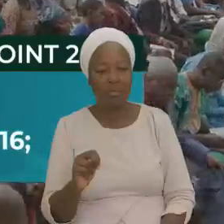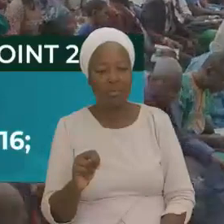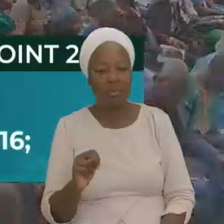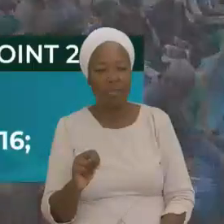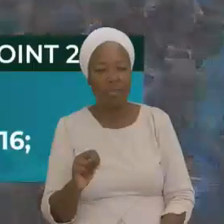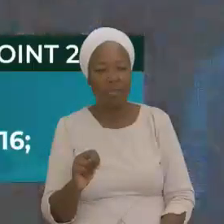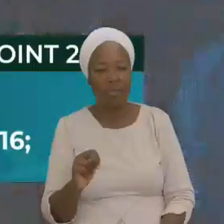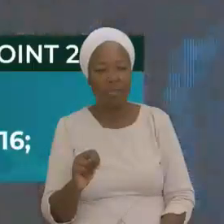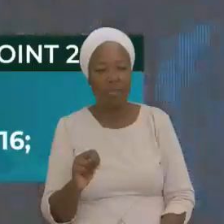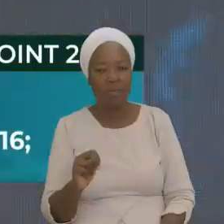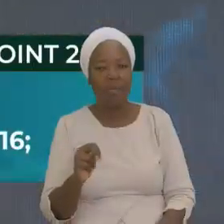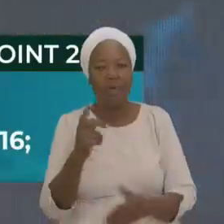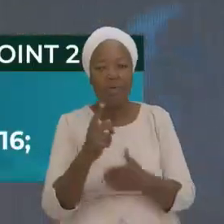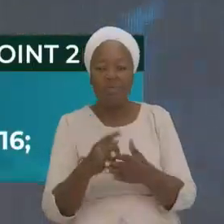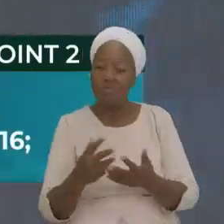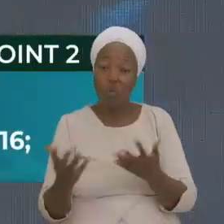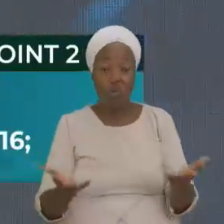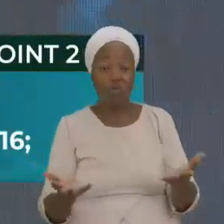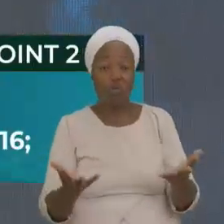What temple are you talking about this morning?